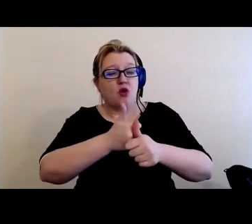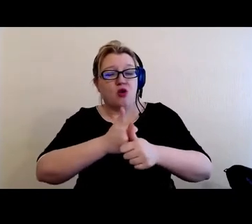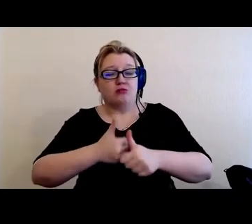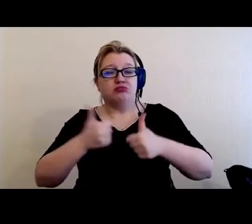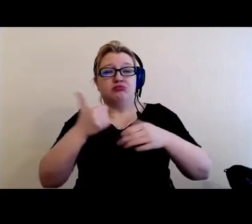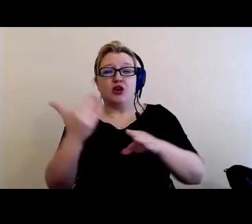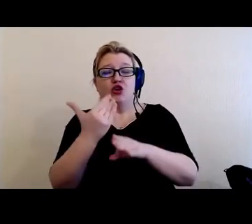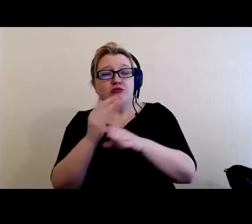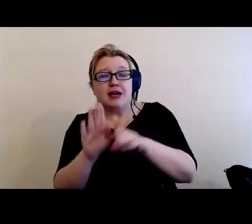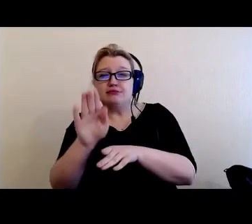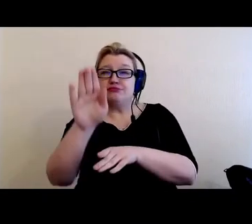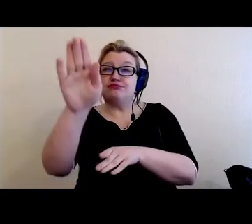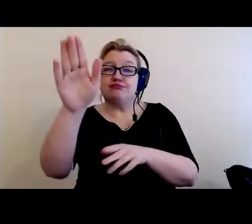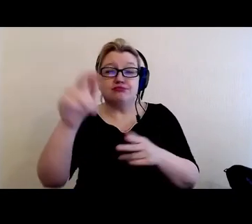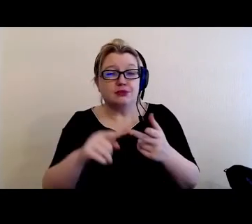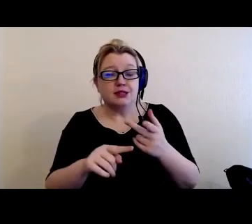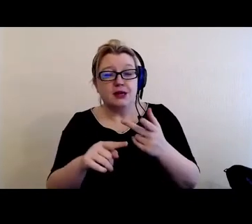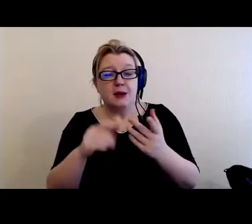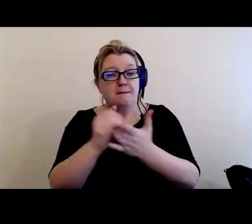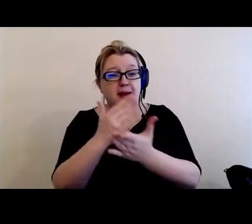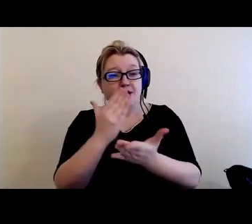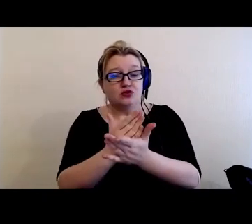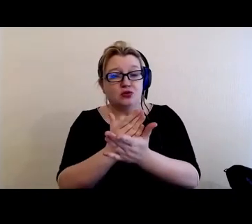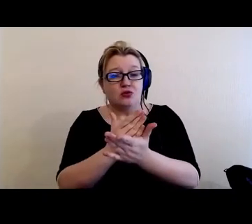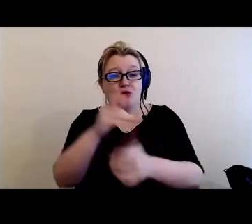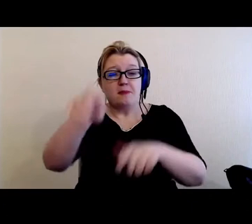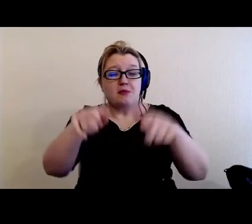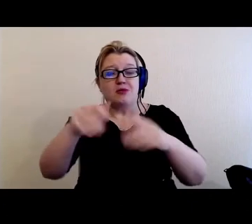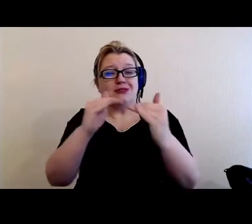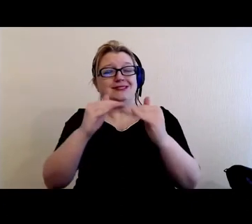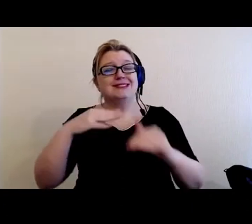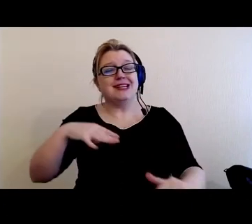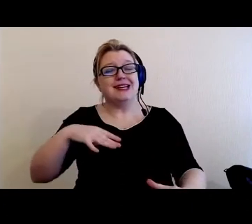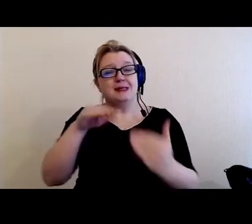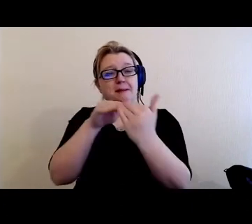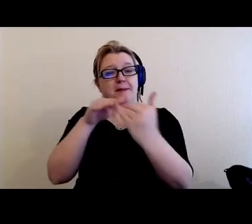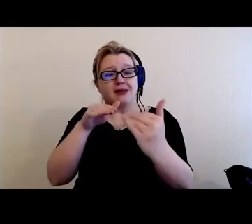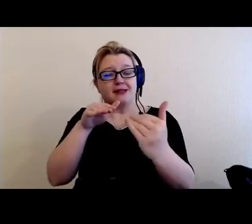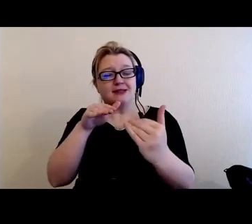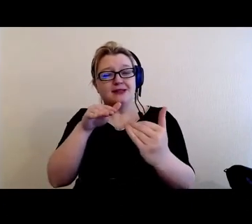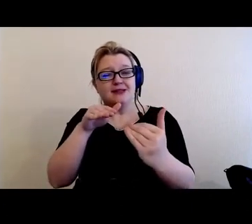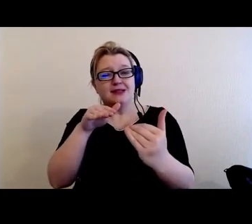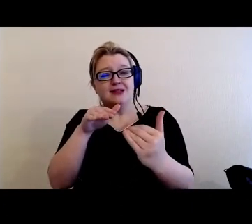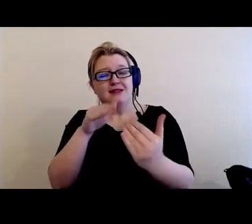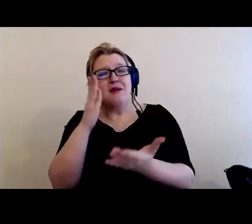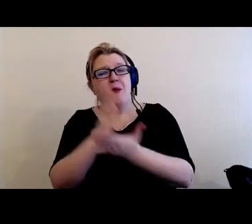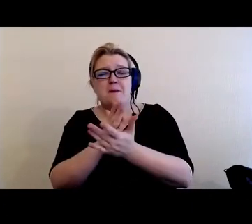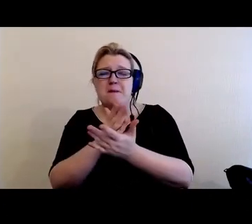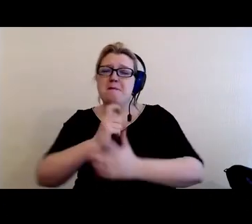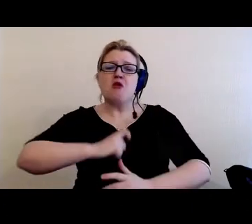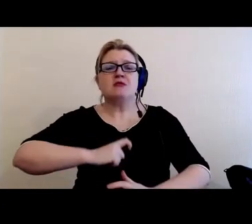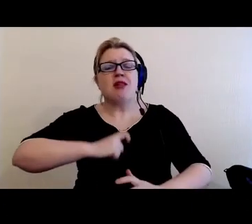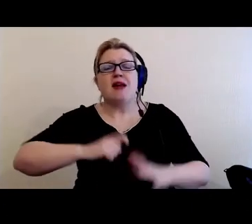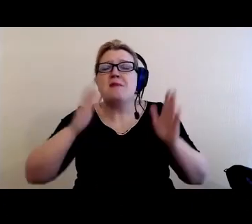sure needs are met well and met in a really personalised way that allows people to live the life they want to live and connect to the communities they live in. So